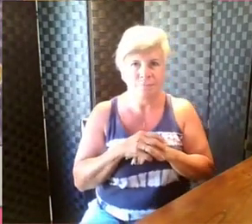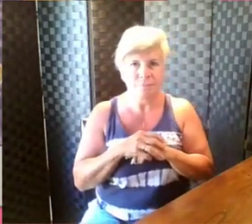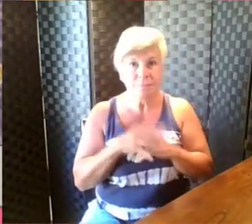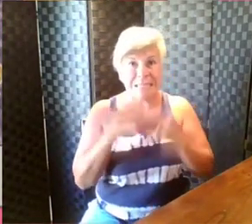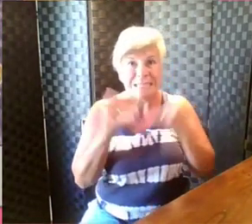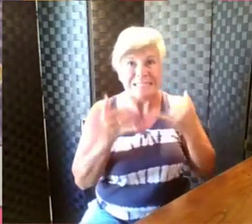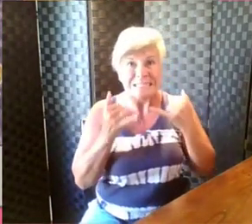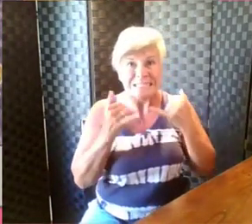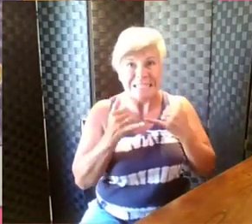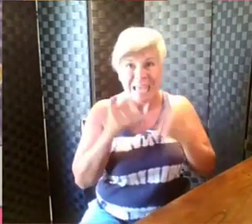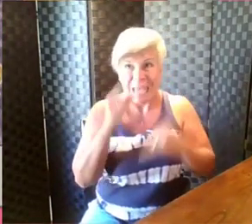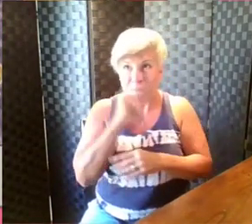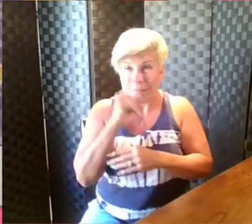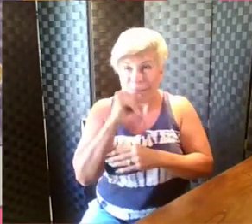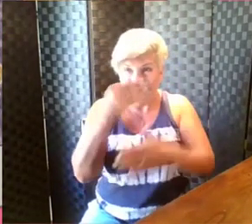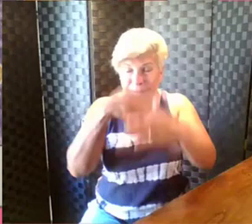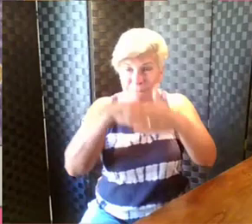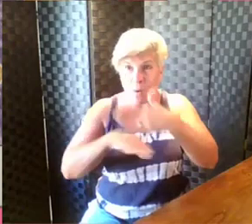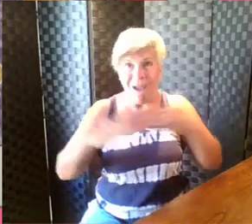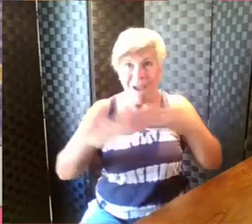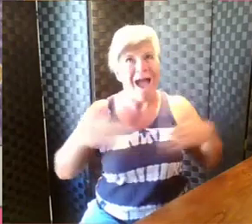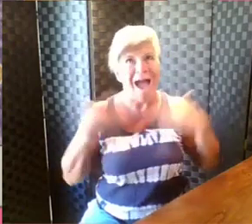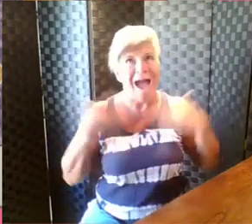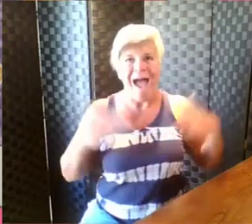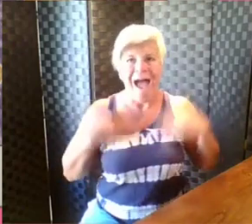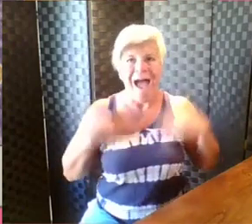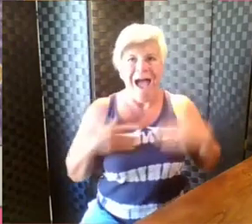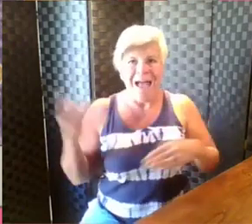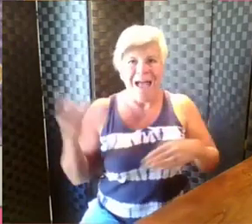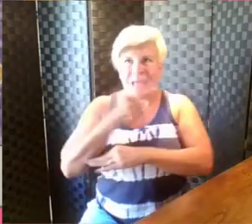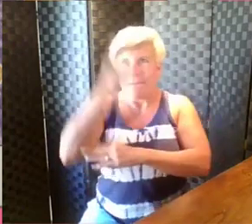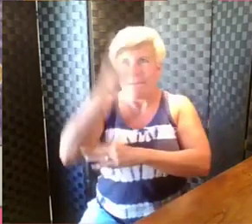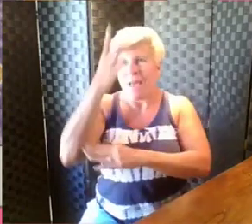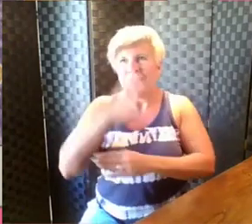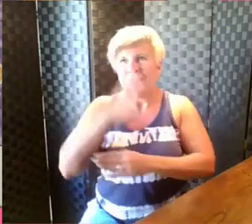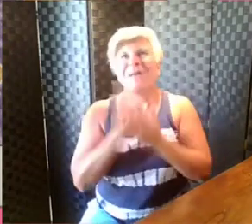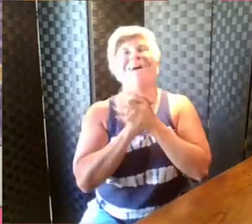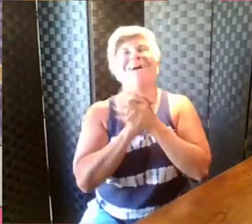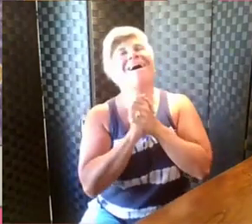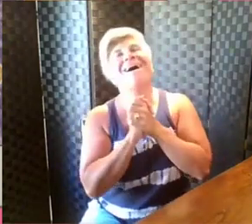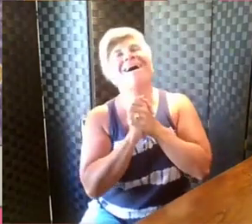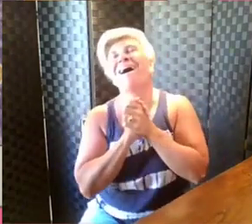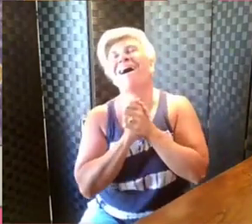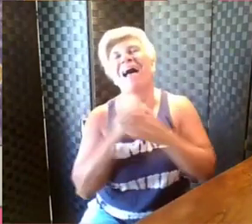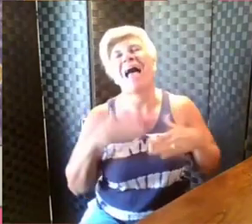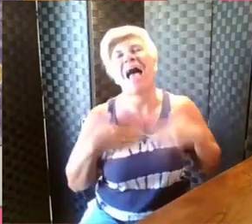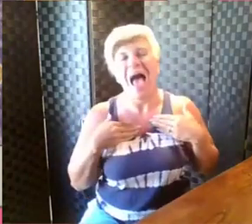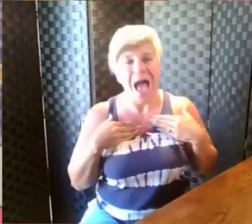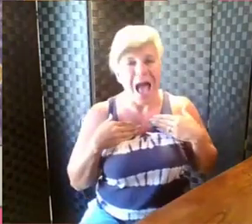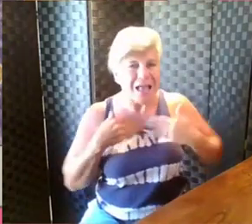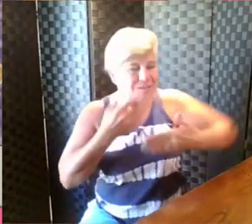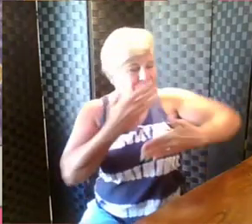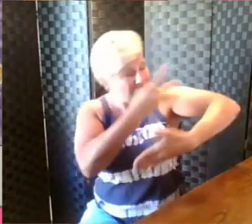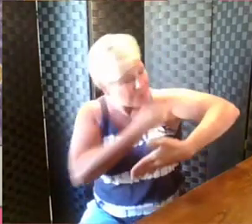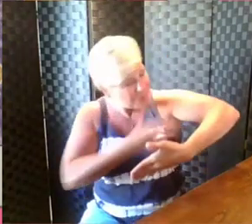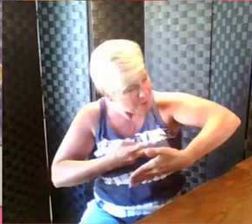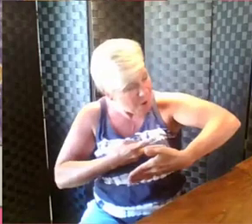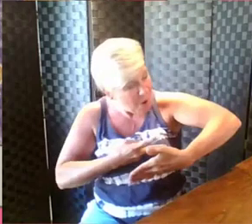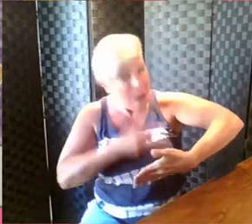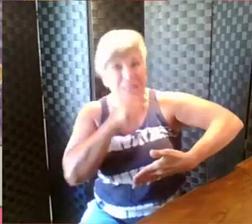The day she was born was the happiest day in her parents' lives. She's perfect, said her